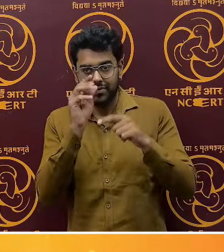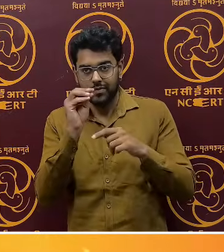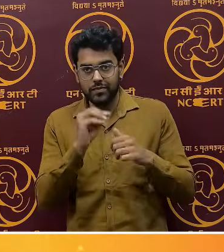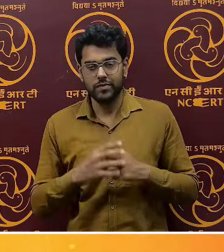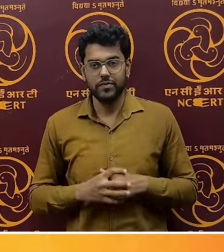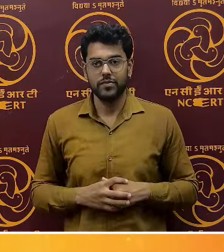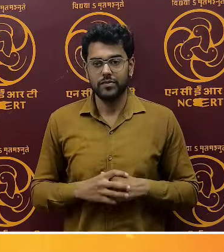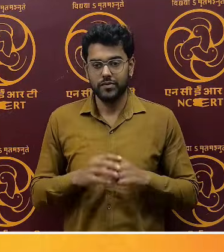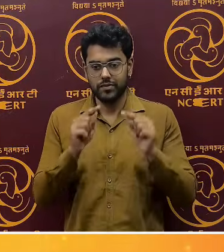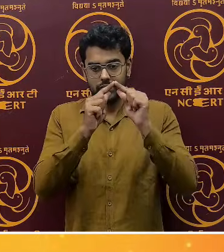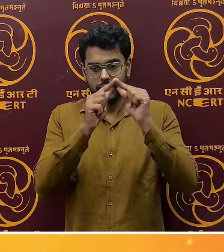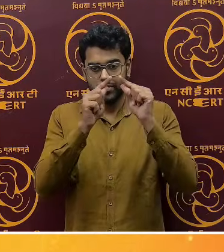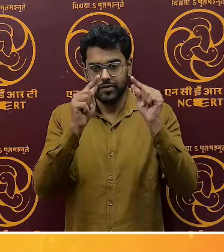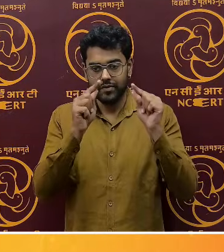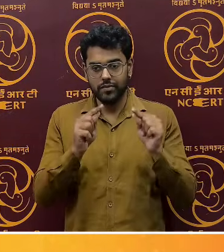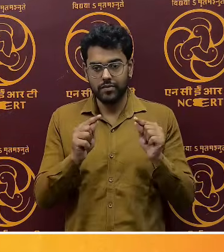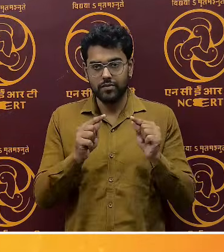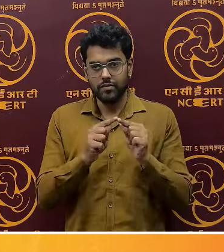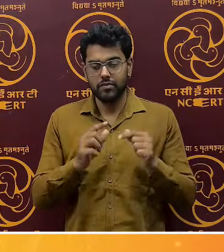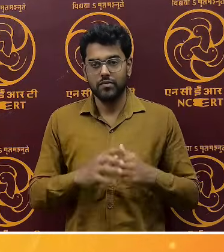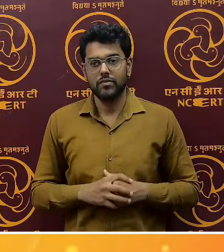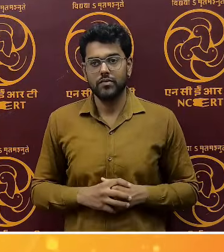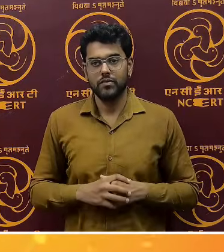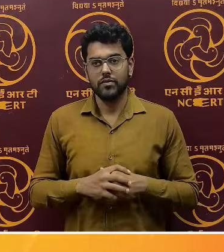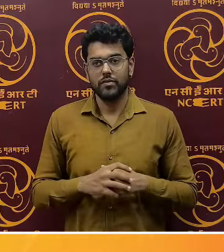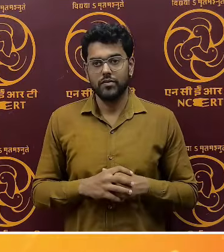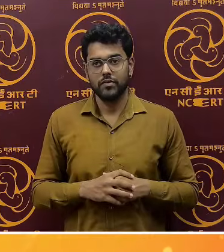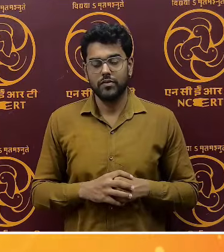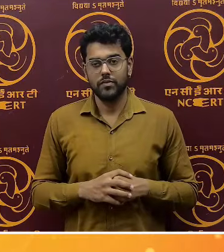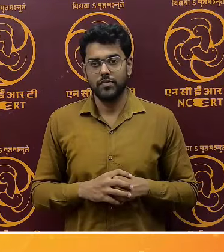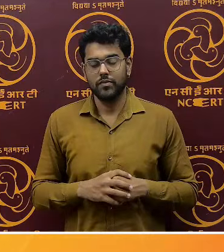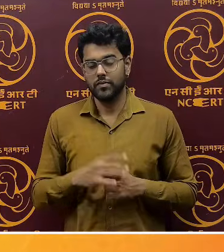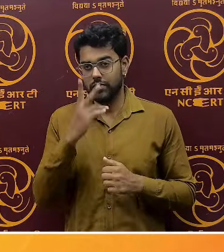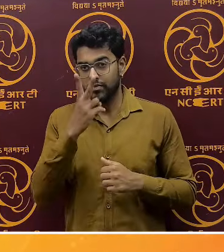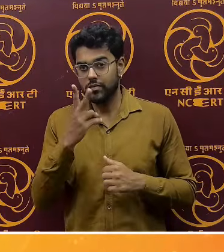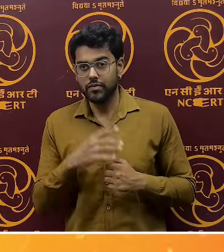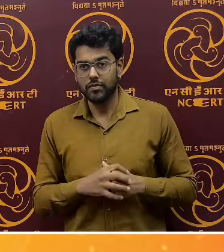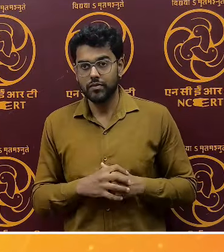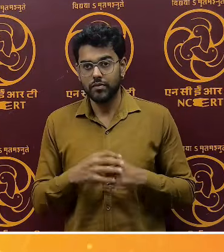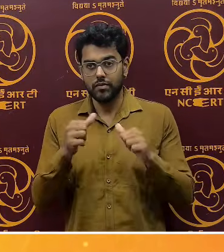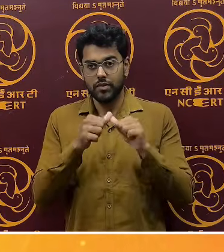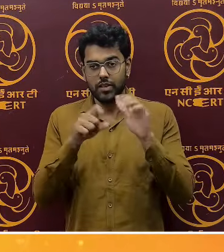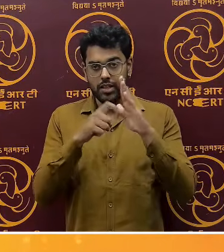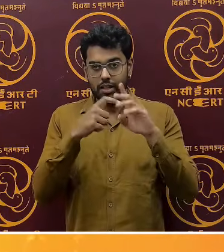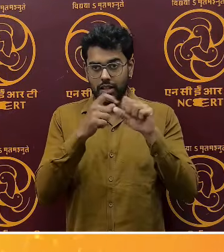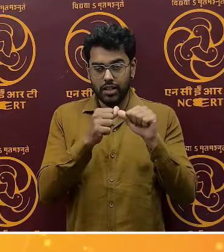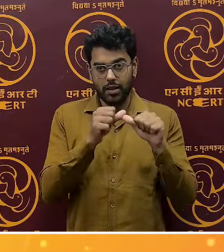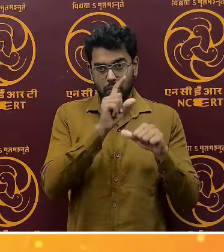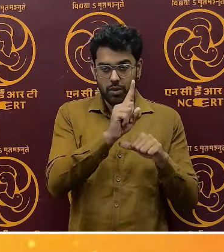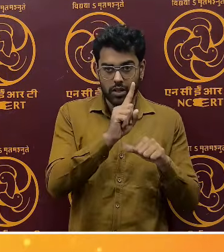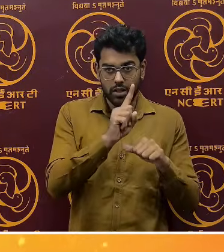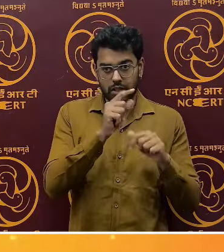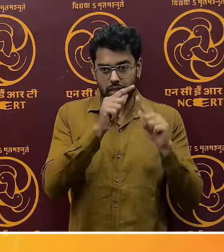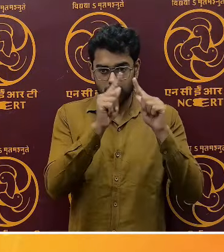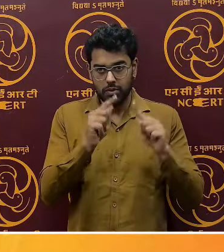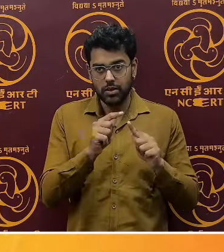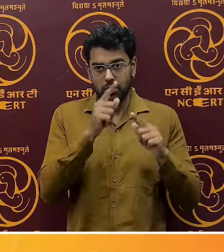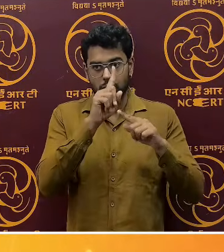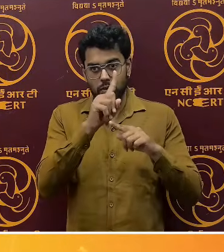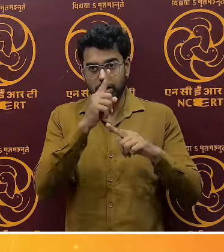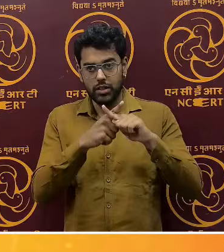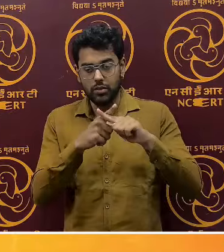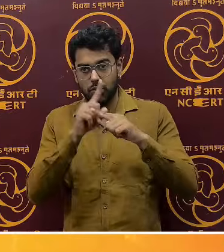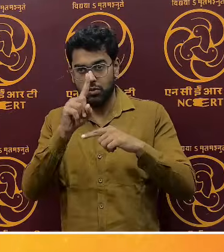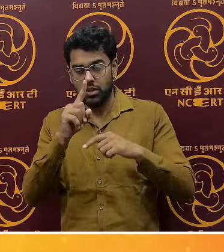this square. We will add 3. You can see area of this square is 1, 1 into 1, that is 1 unit,